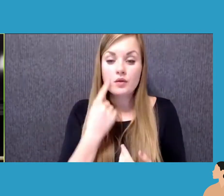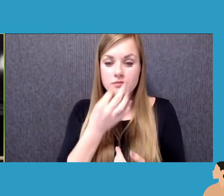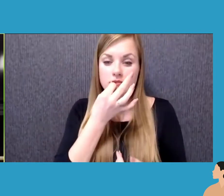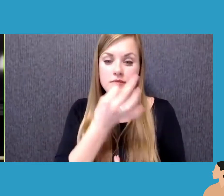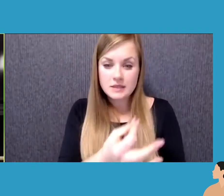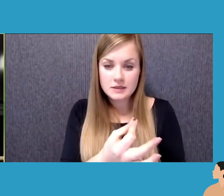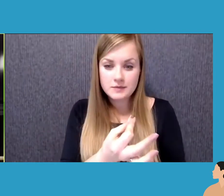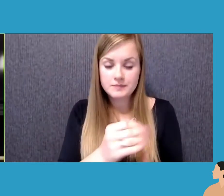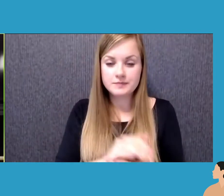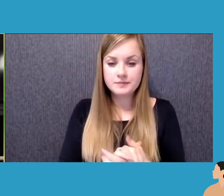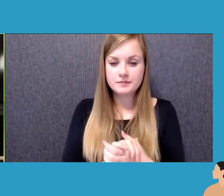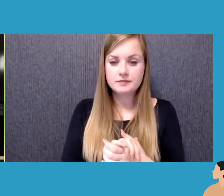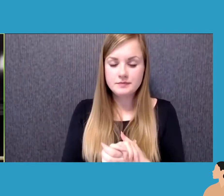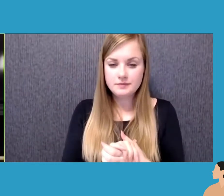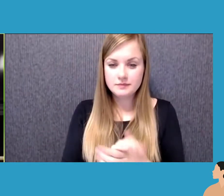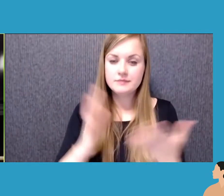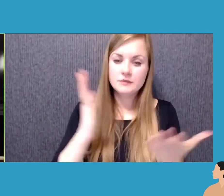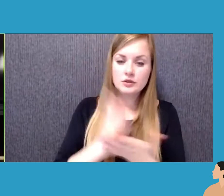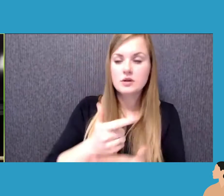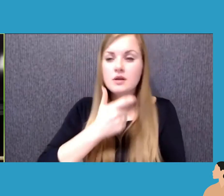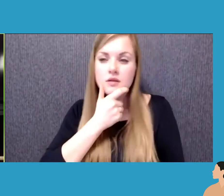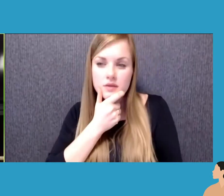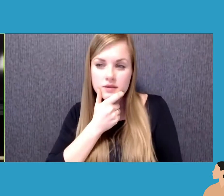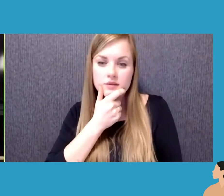and to establish some house rules.